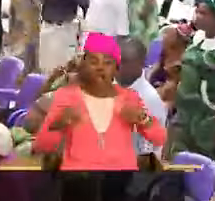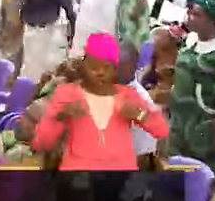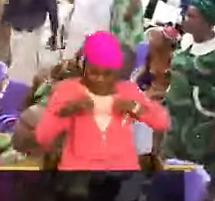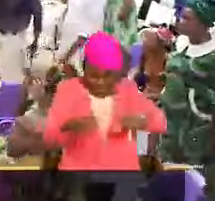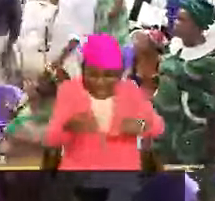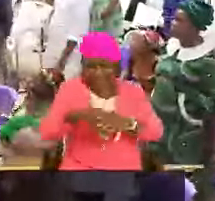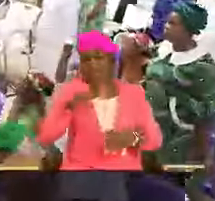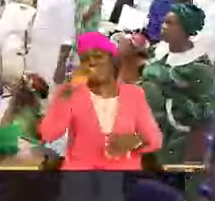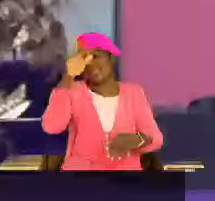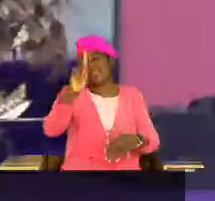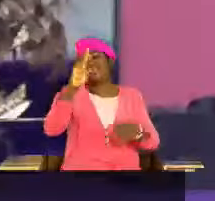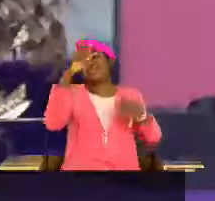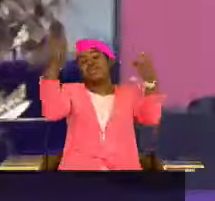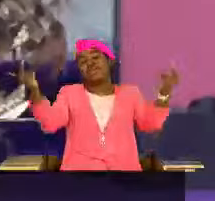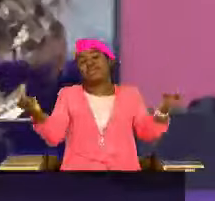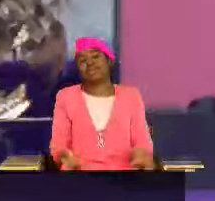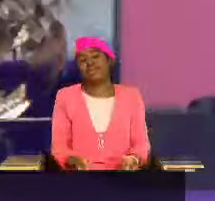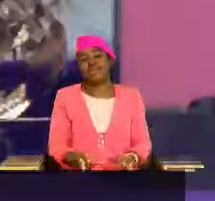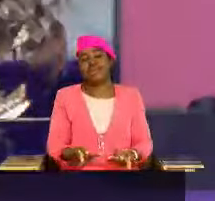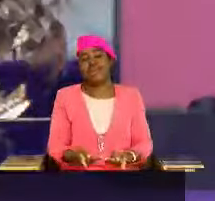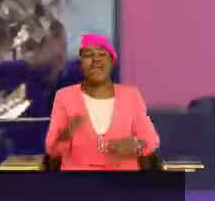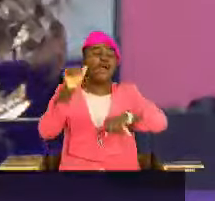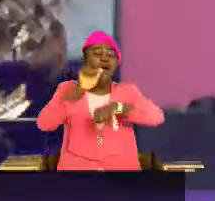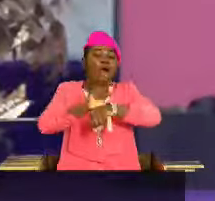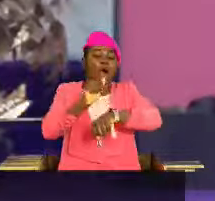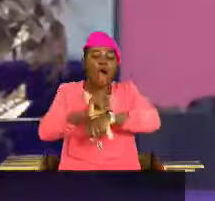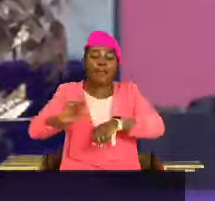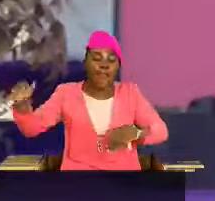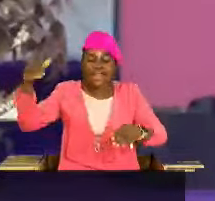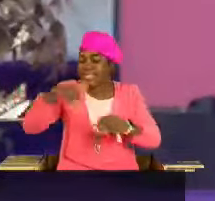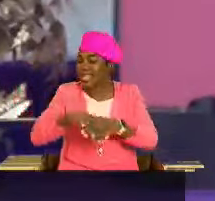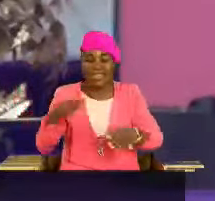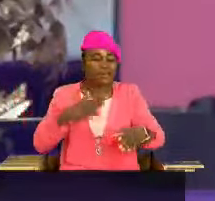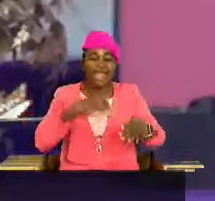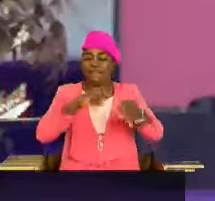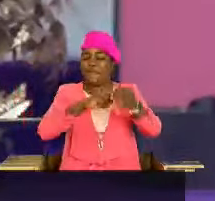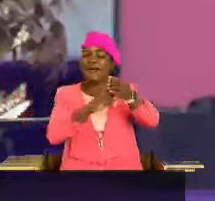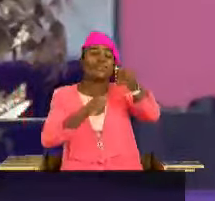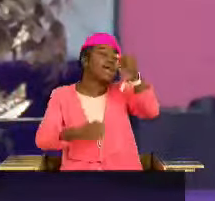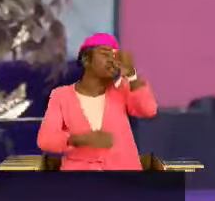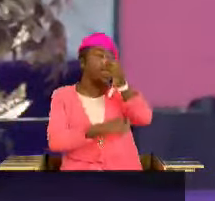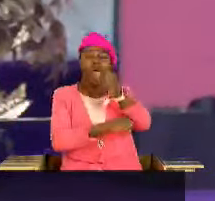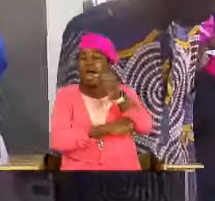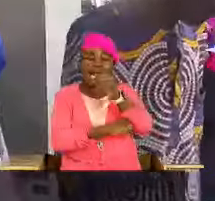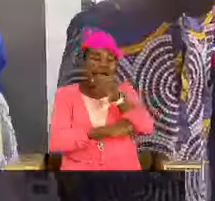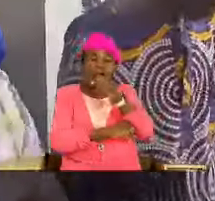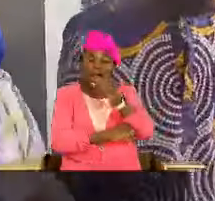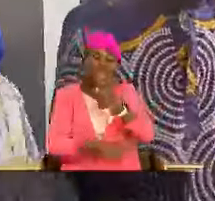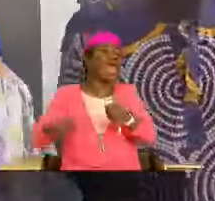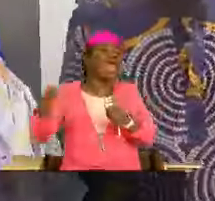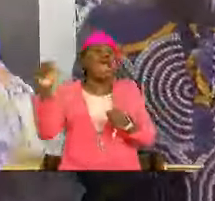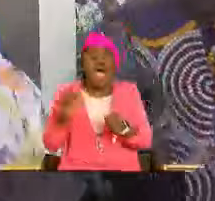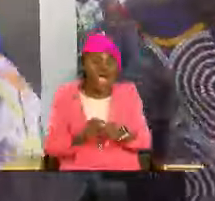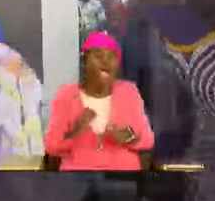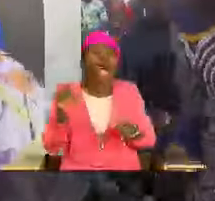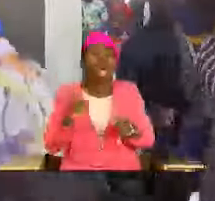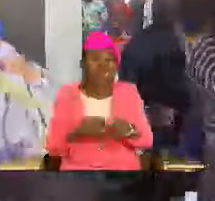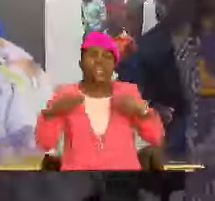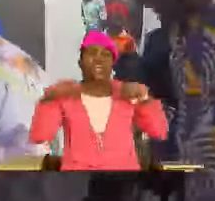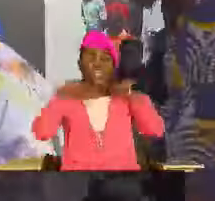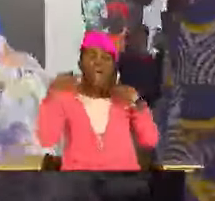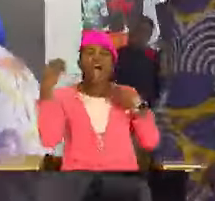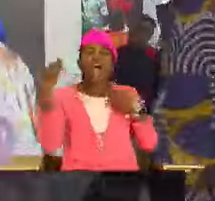stagnancy operating in my Foundation every yoke of